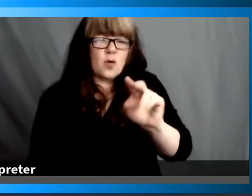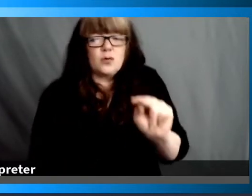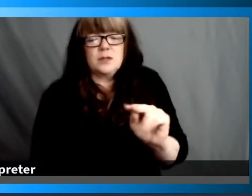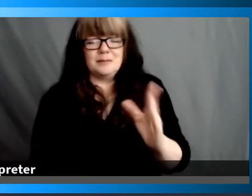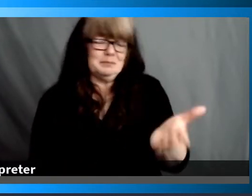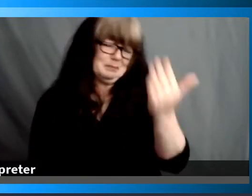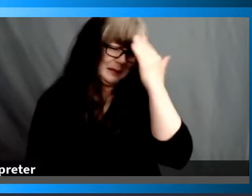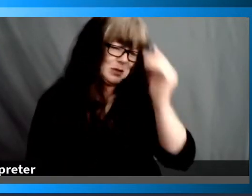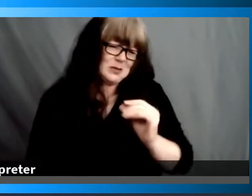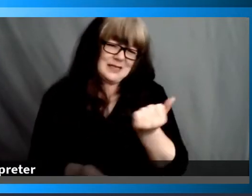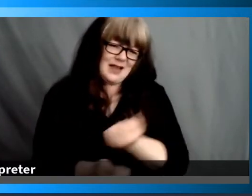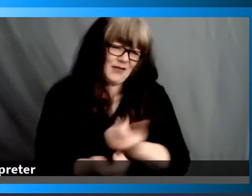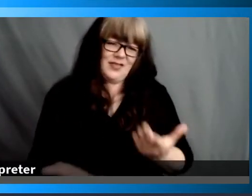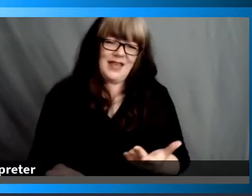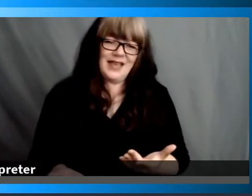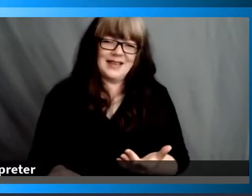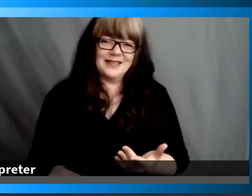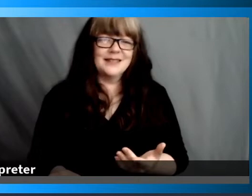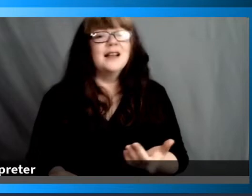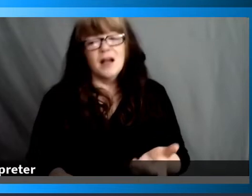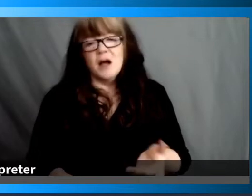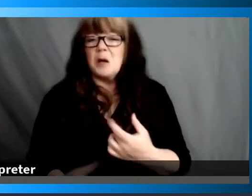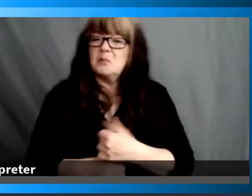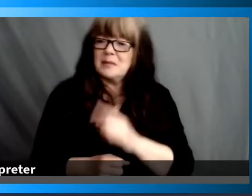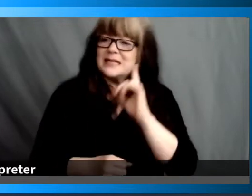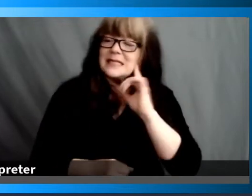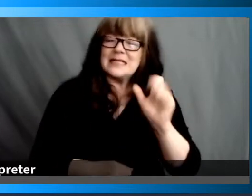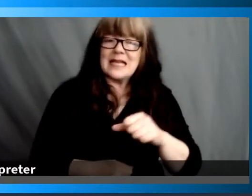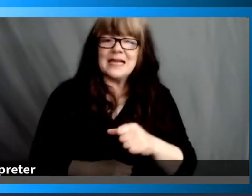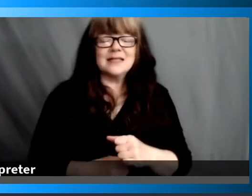everything. That checks out. Really, that's very on brand.